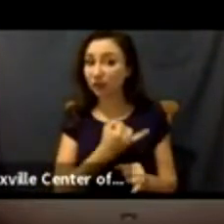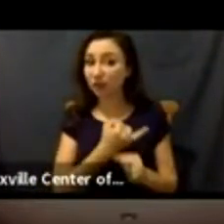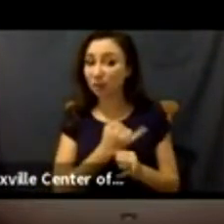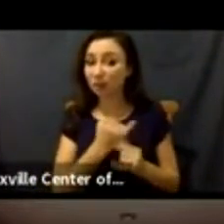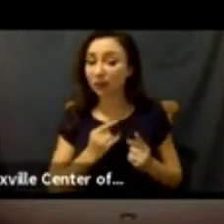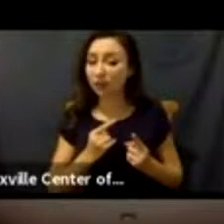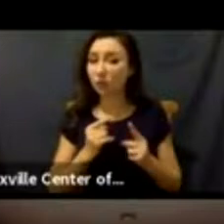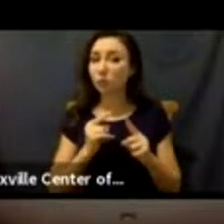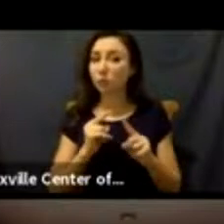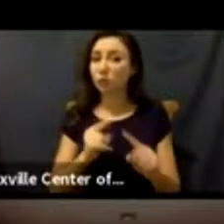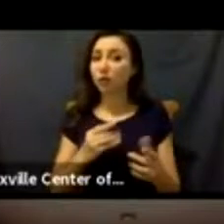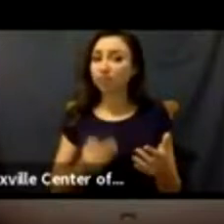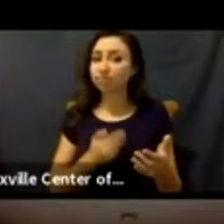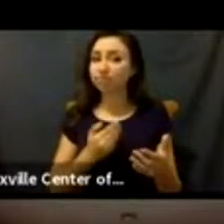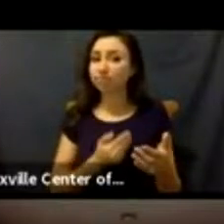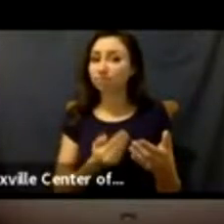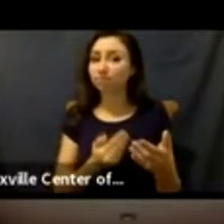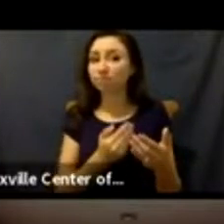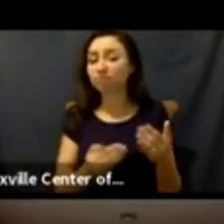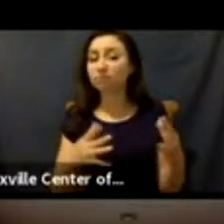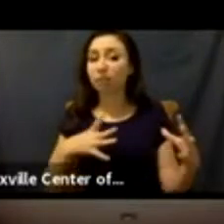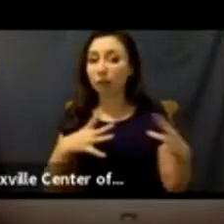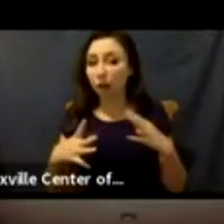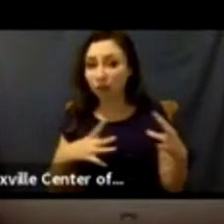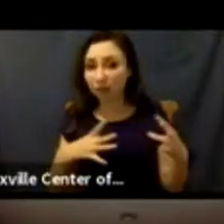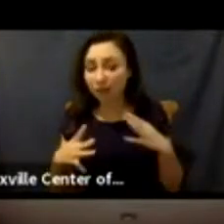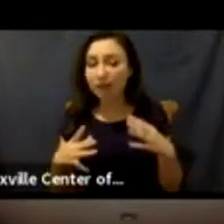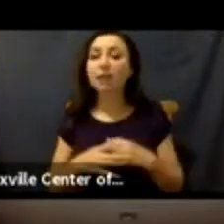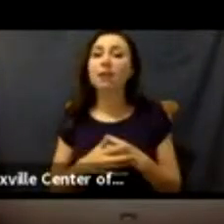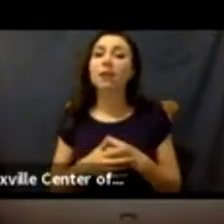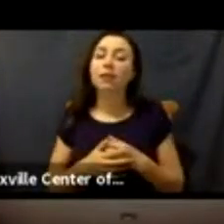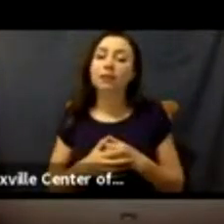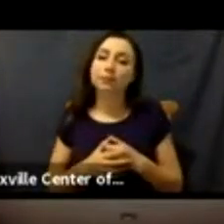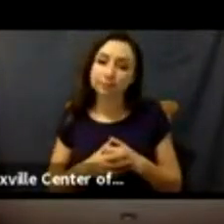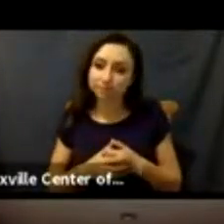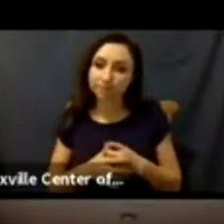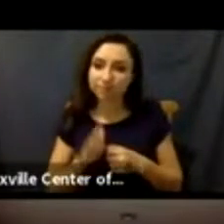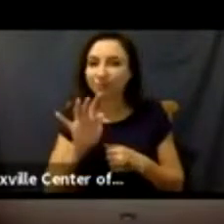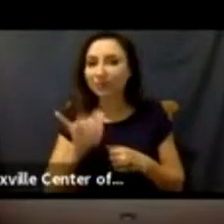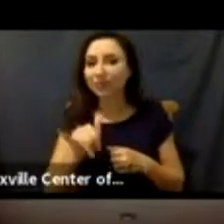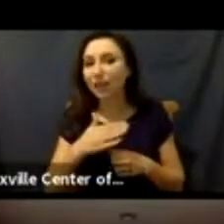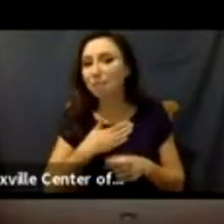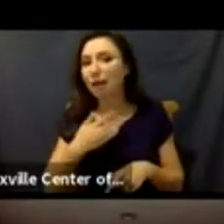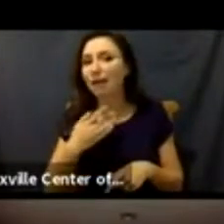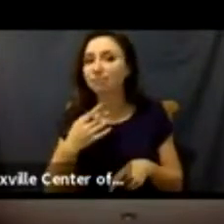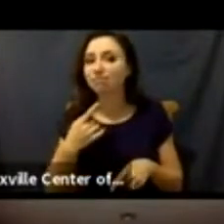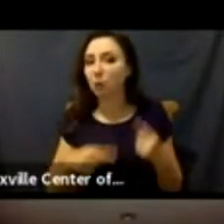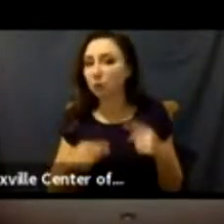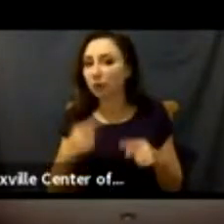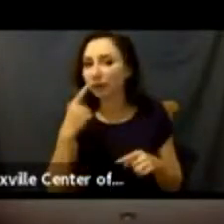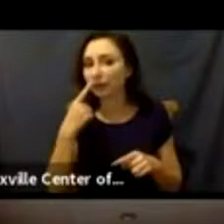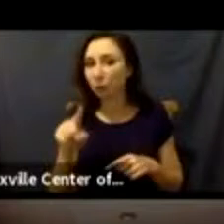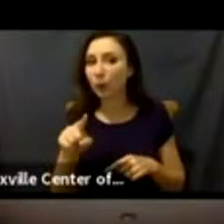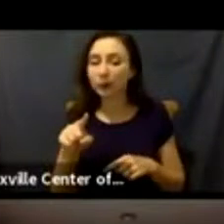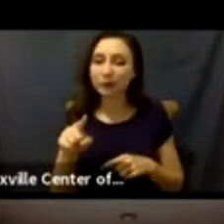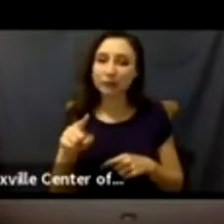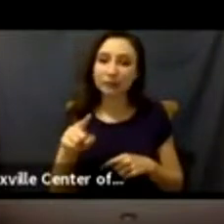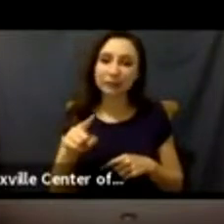approach the holidays? So that's my argument for certainly